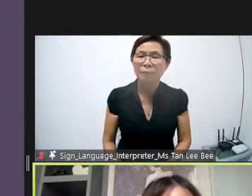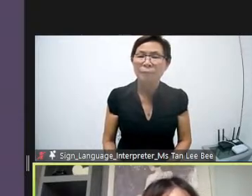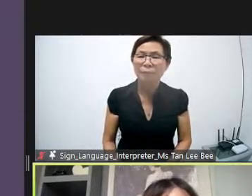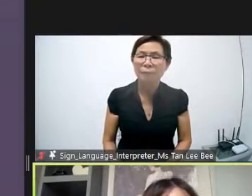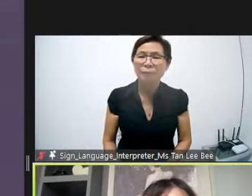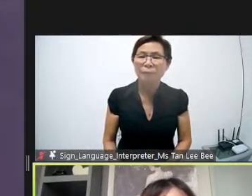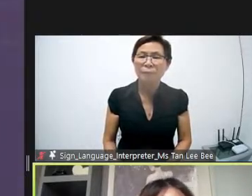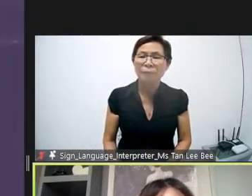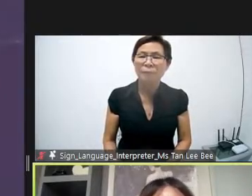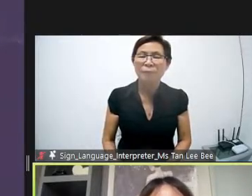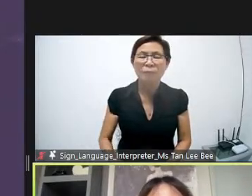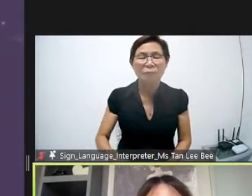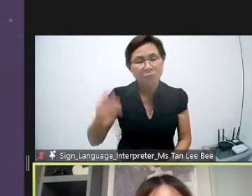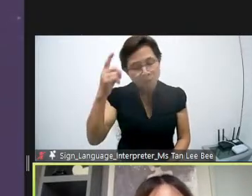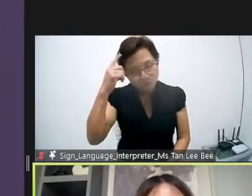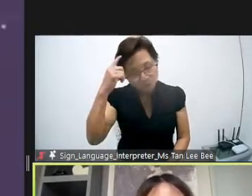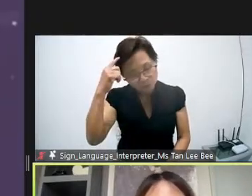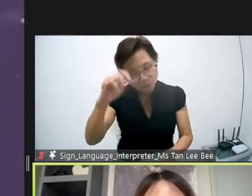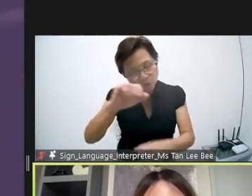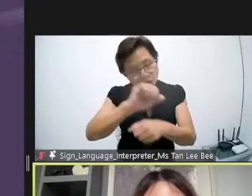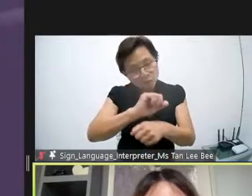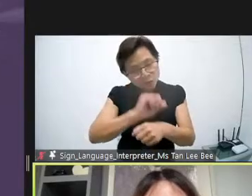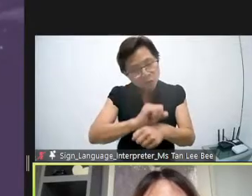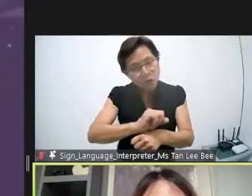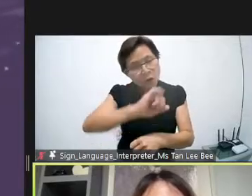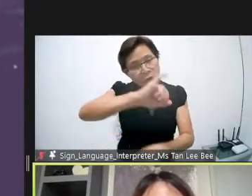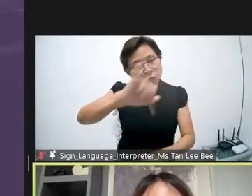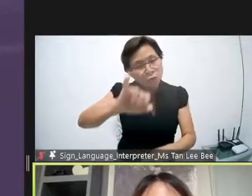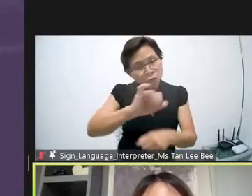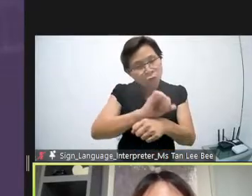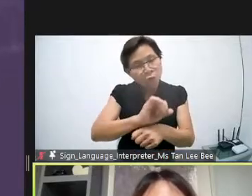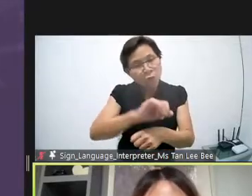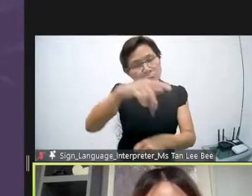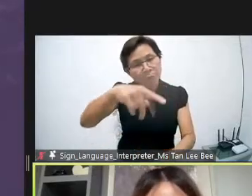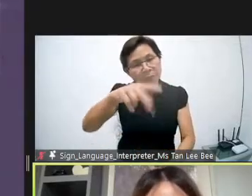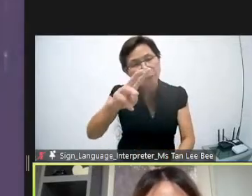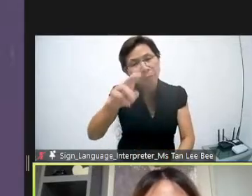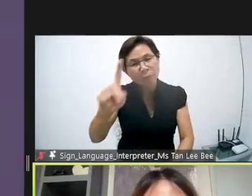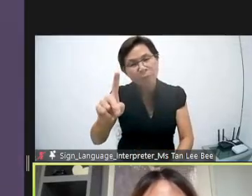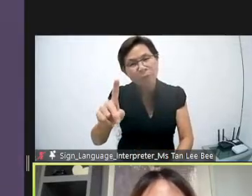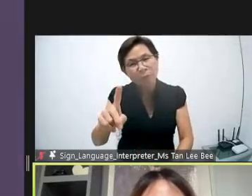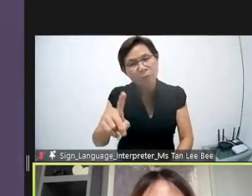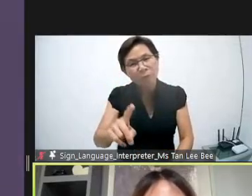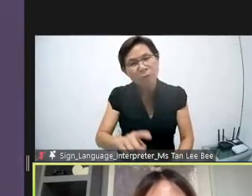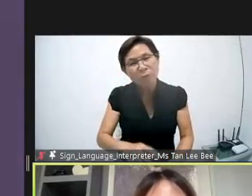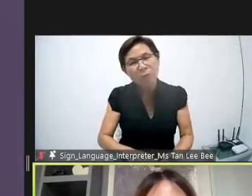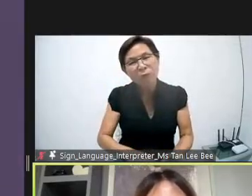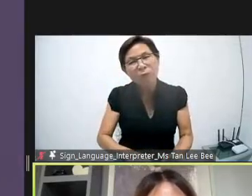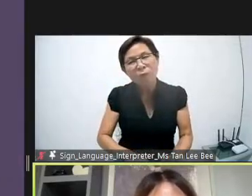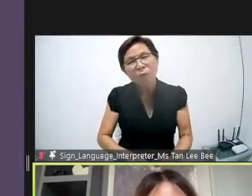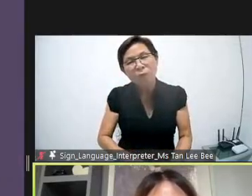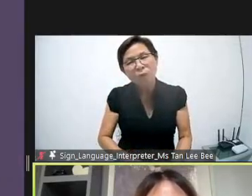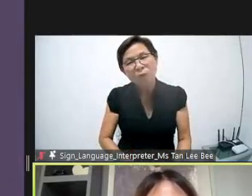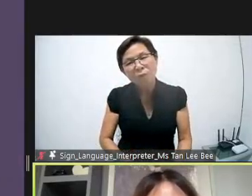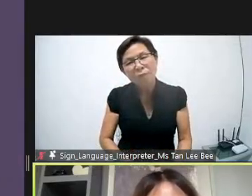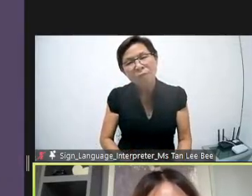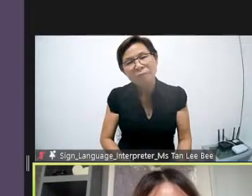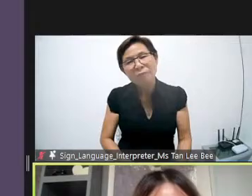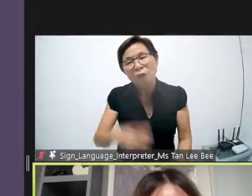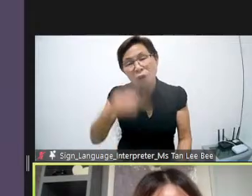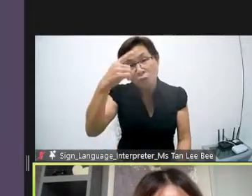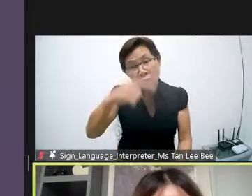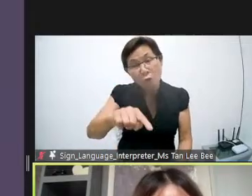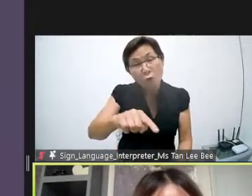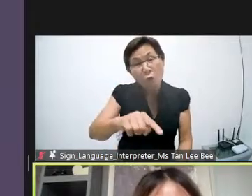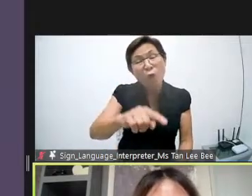When we think about the job for PWD, the choice is quite limited. There are several options for